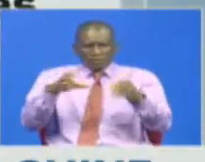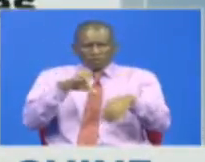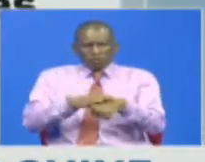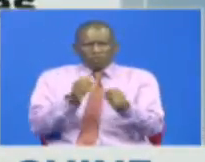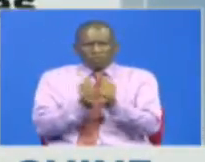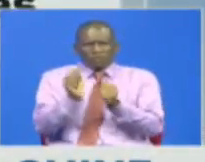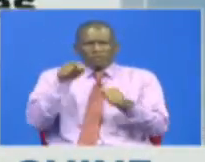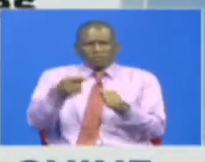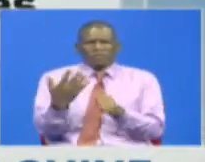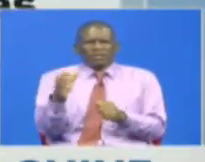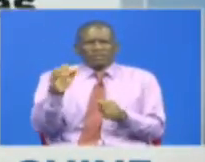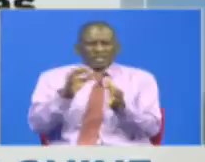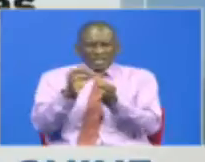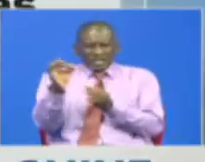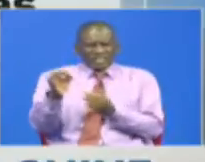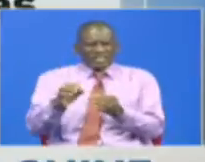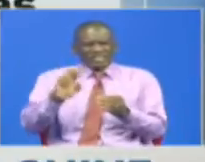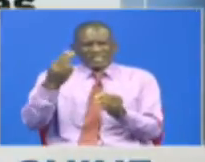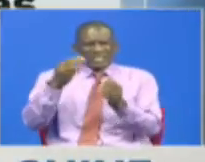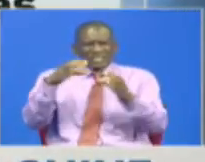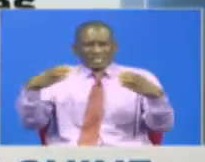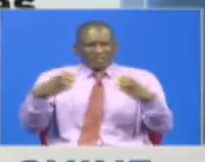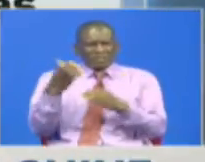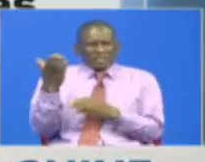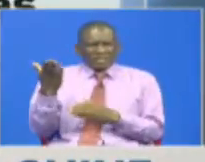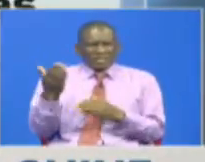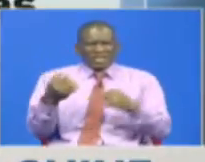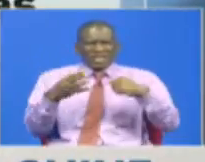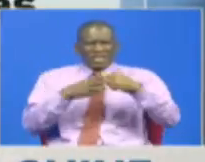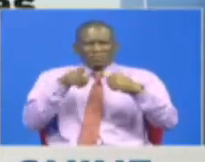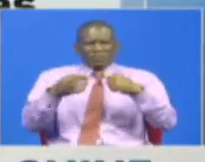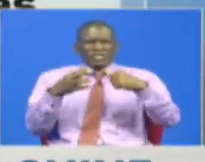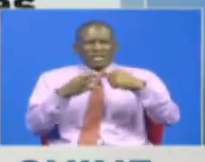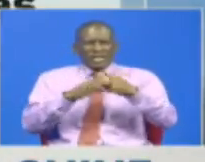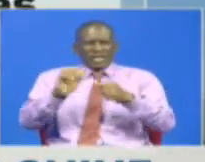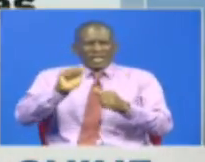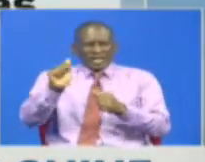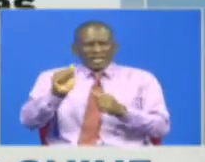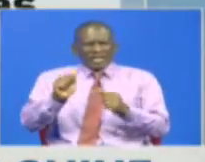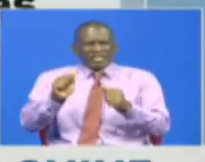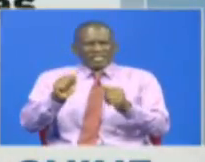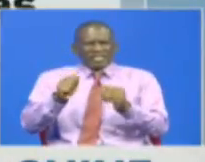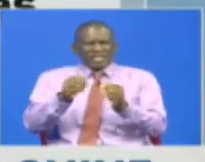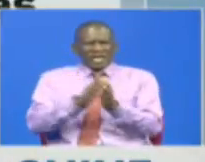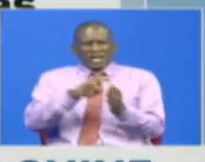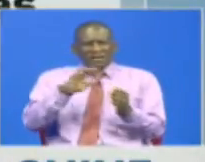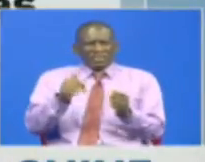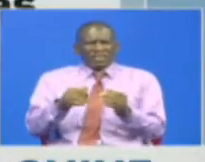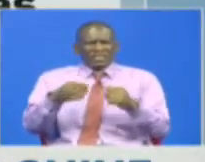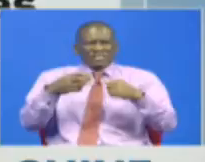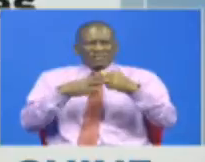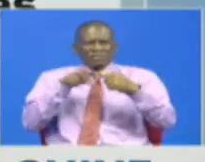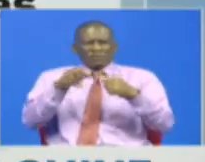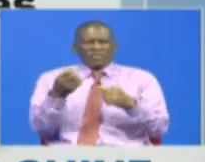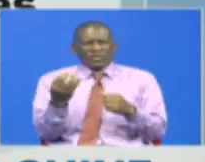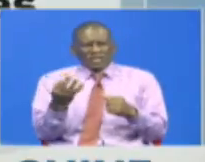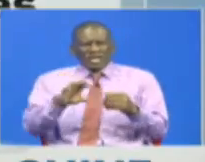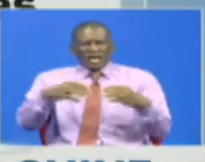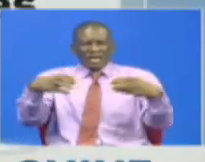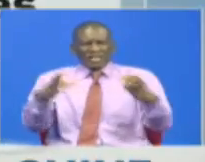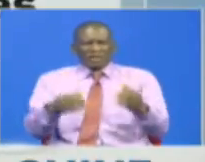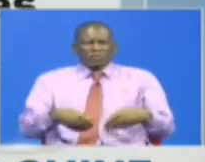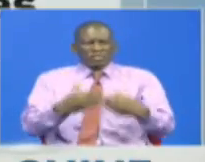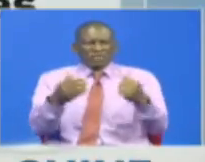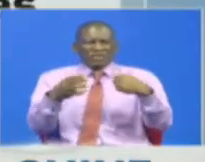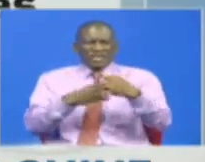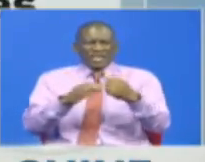Properties Limited 9.9 acres, Pamba Properties Limited 7.3 acres, Brentwood Traders Limited 9 acres,